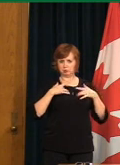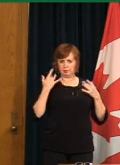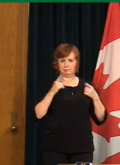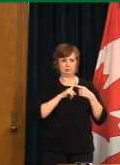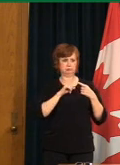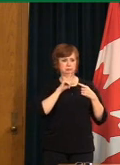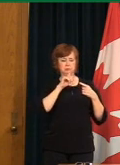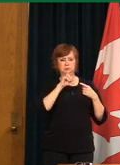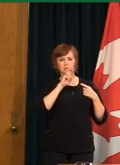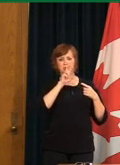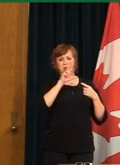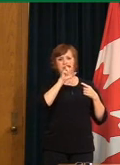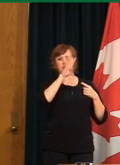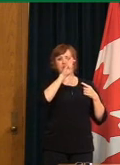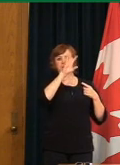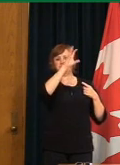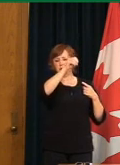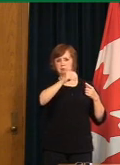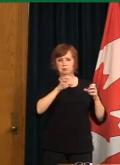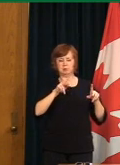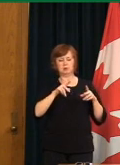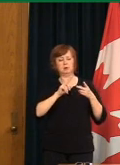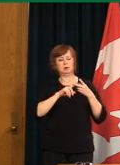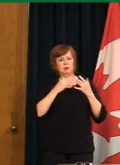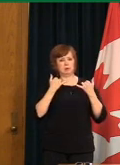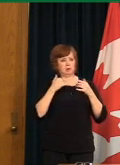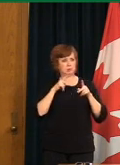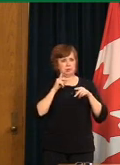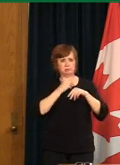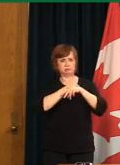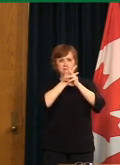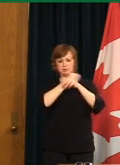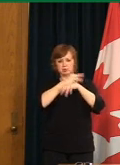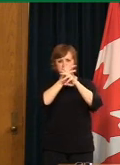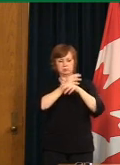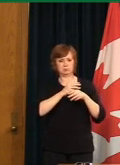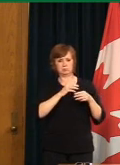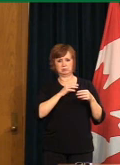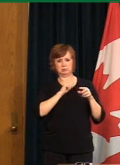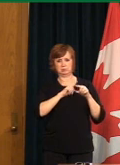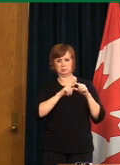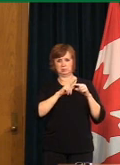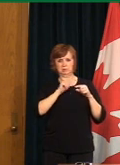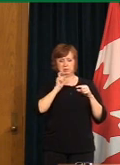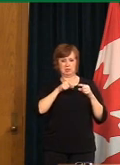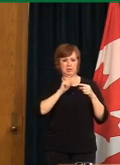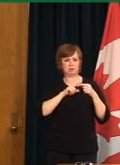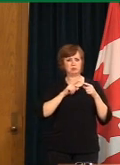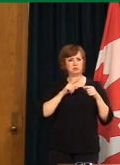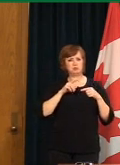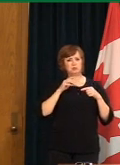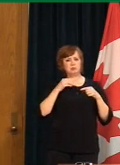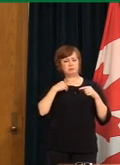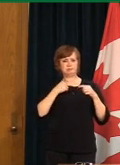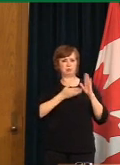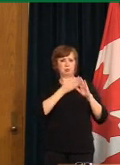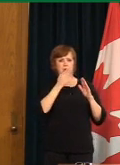yes, virtually, but also conducting 4, 5, or 6 services during the course of whatever day